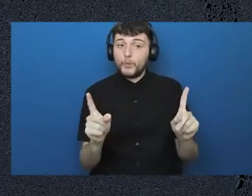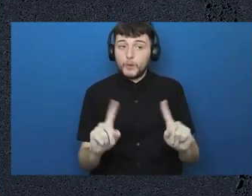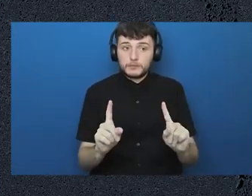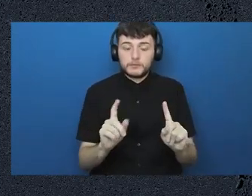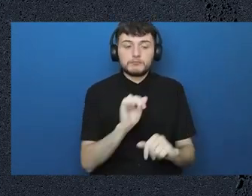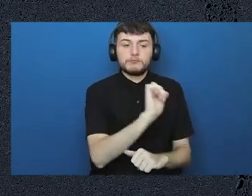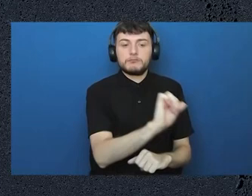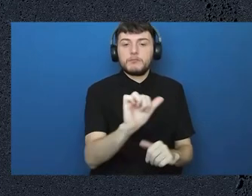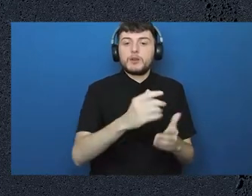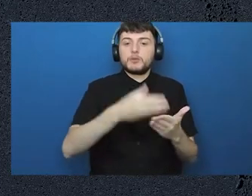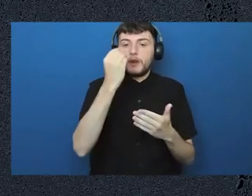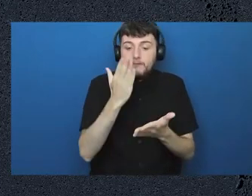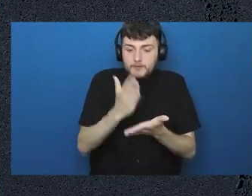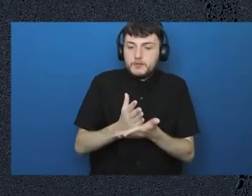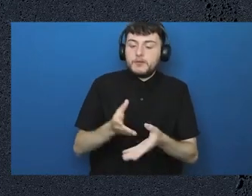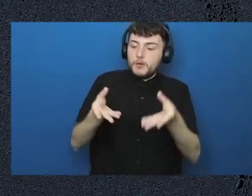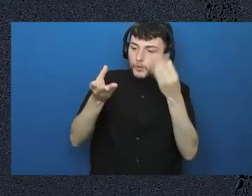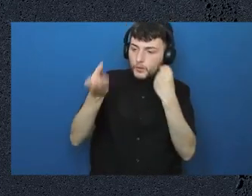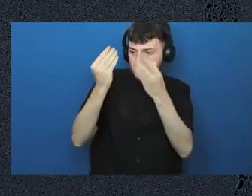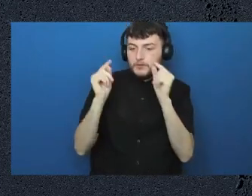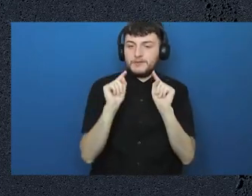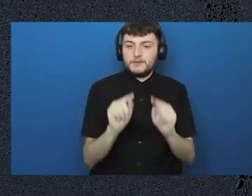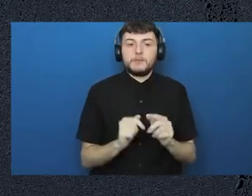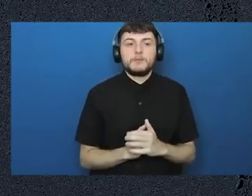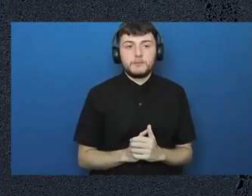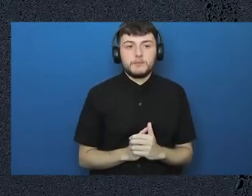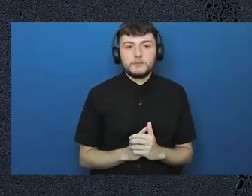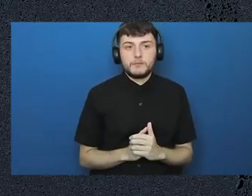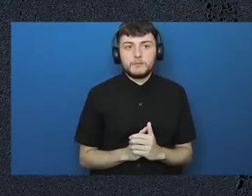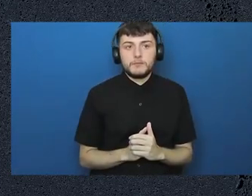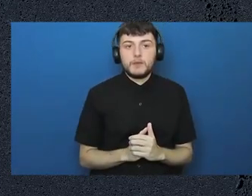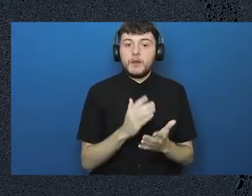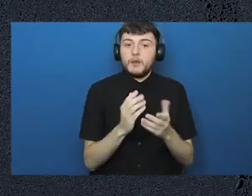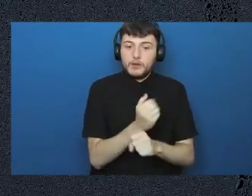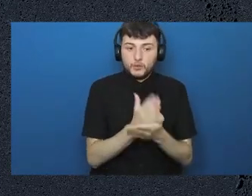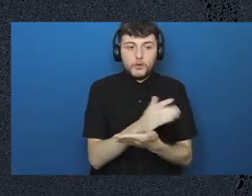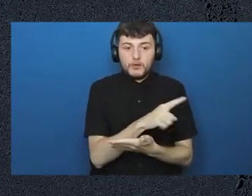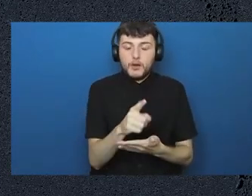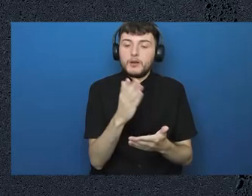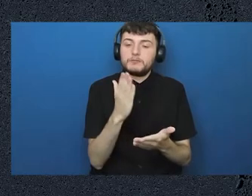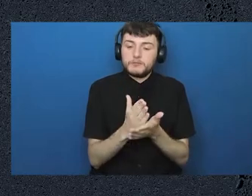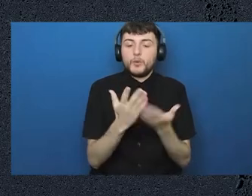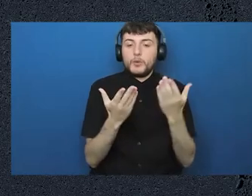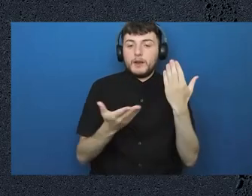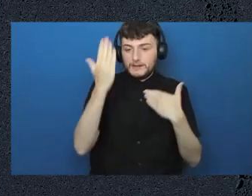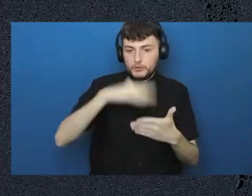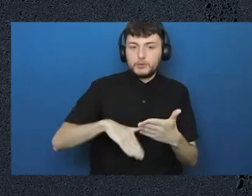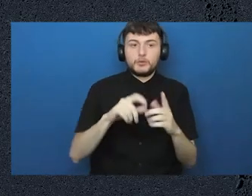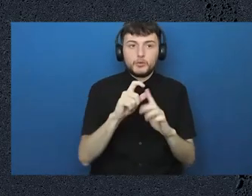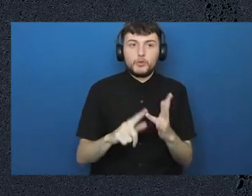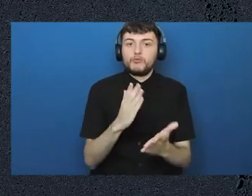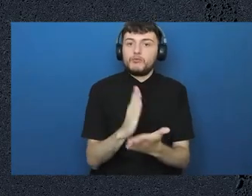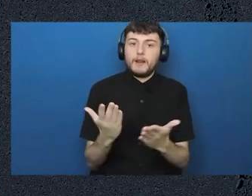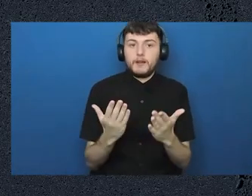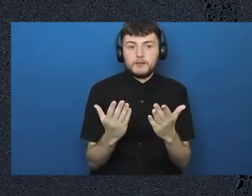are learning and that they're actually getting the experience to do the real stuff.